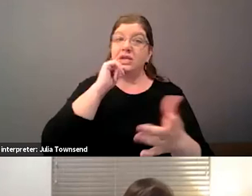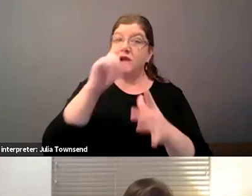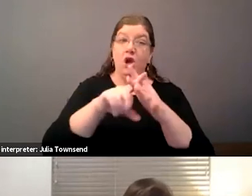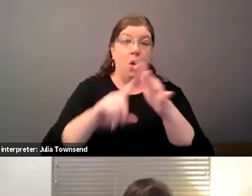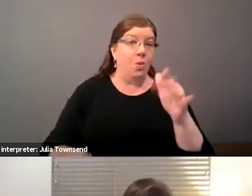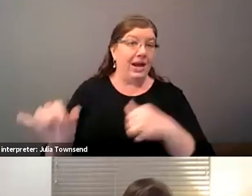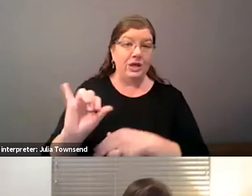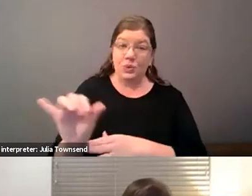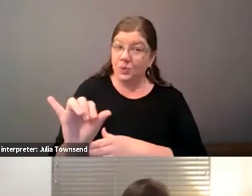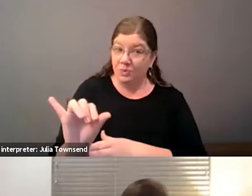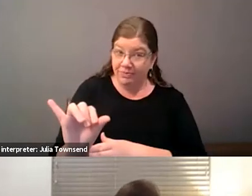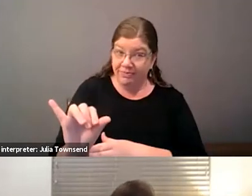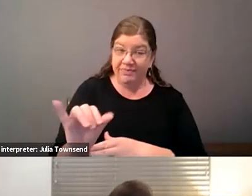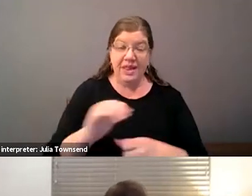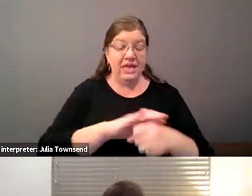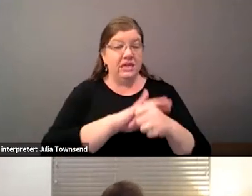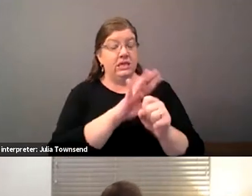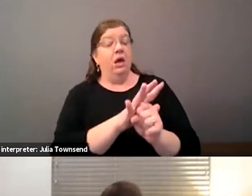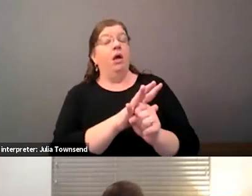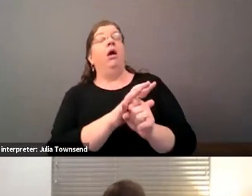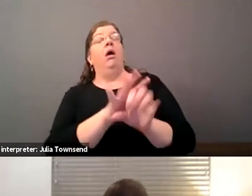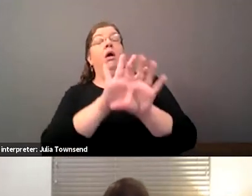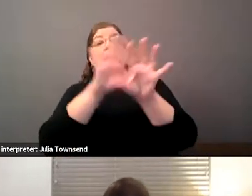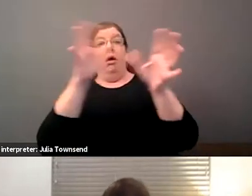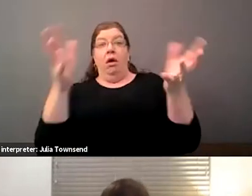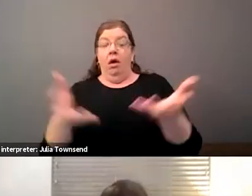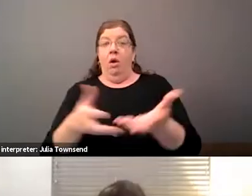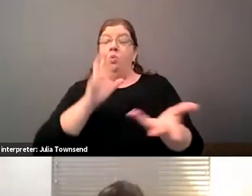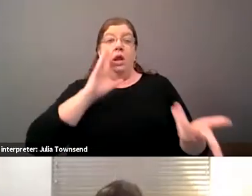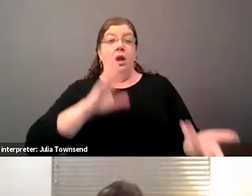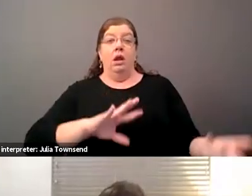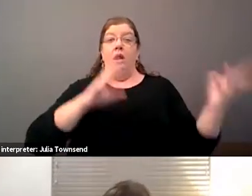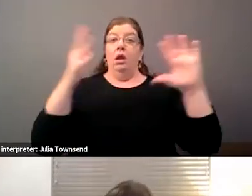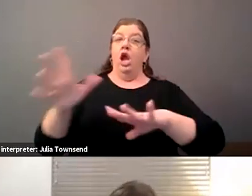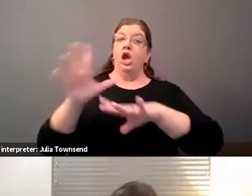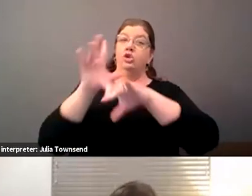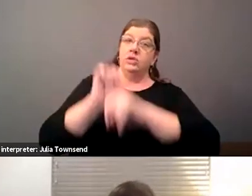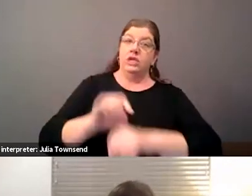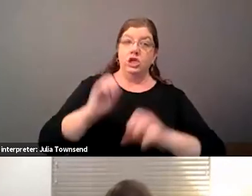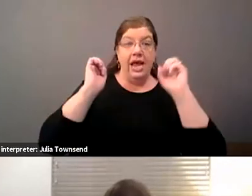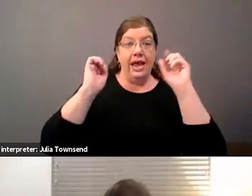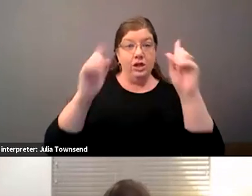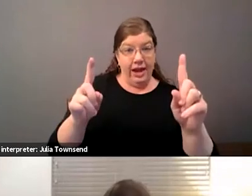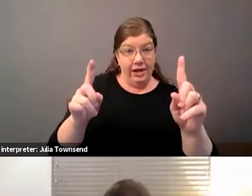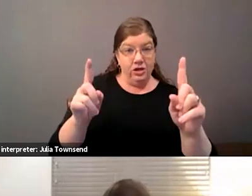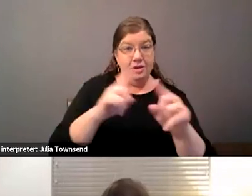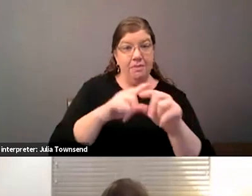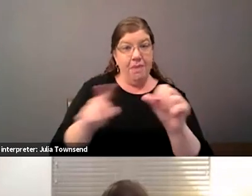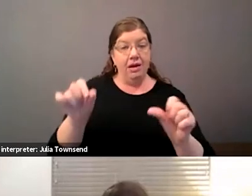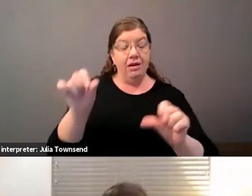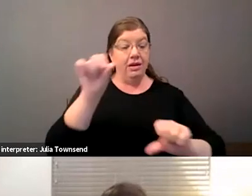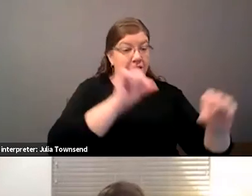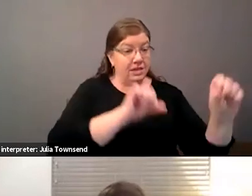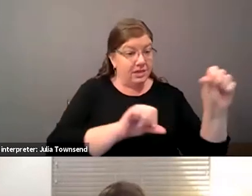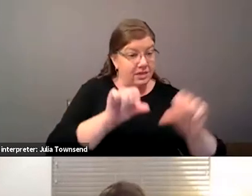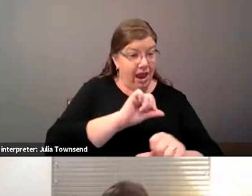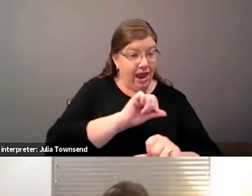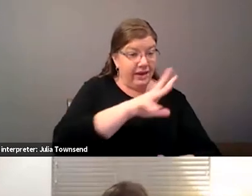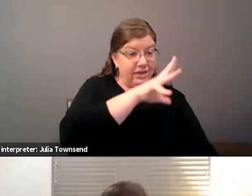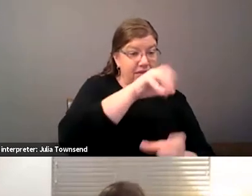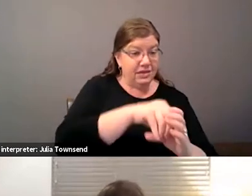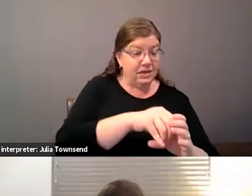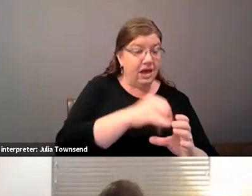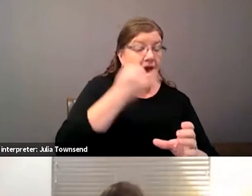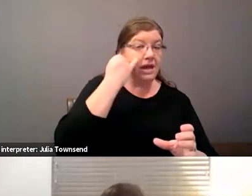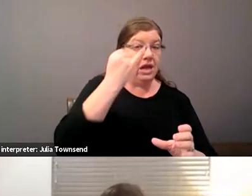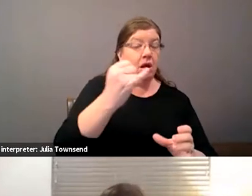this pandemic basically has been a huge disruption for traditional education but in science there has always been the idea that what goes wrong